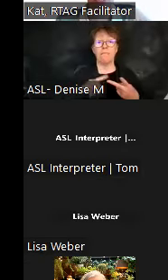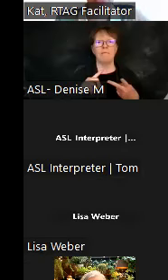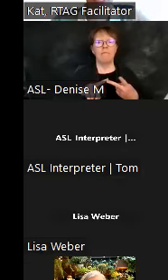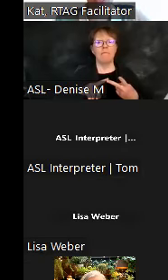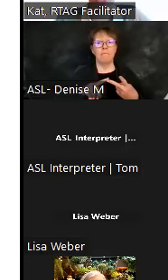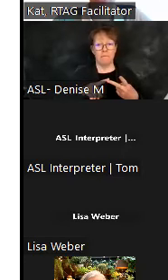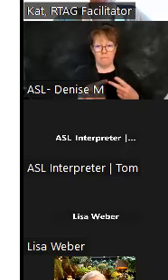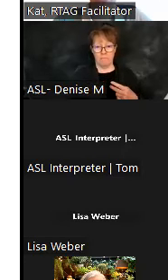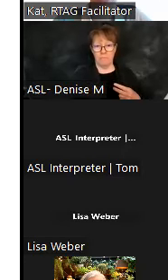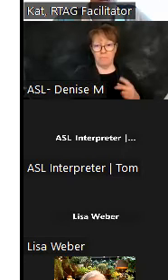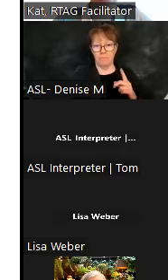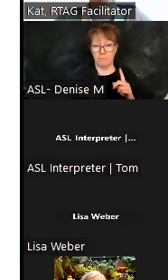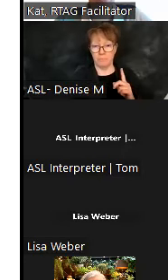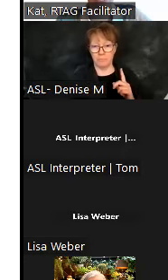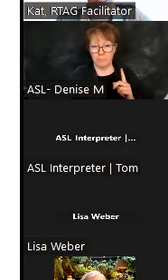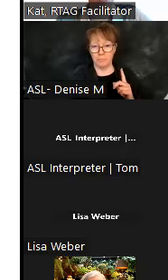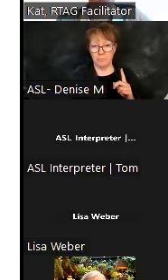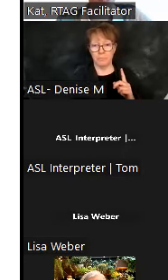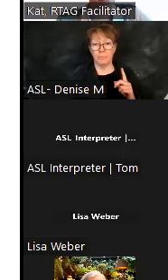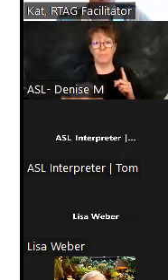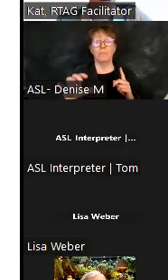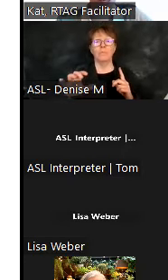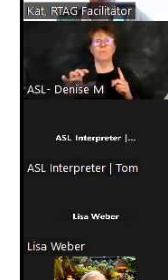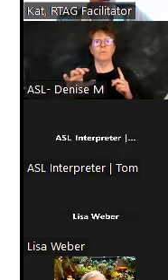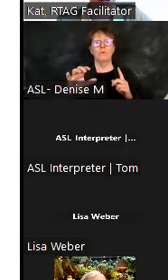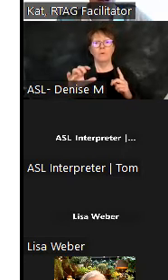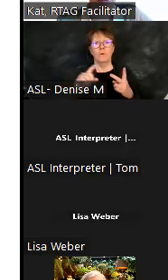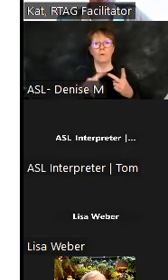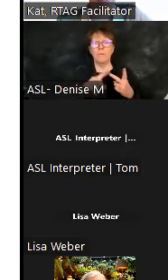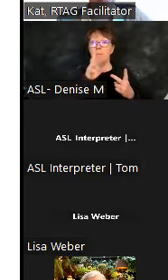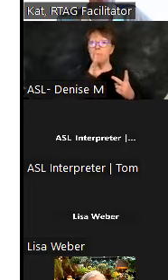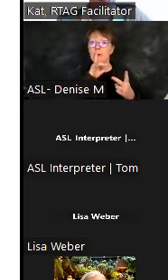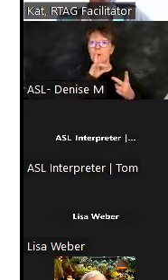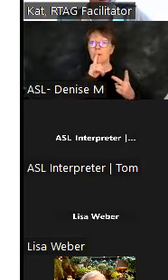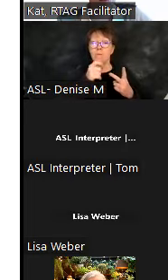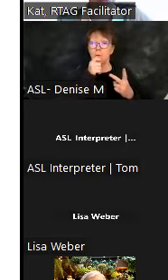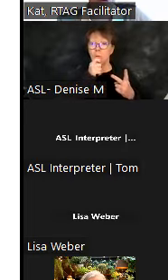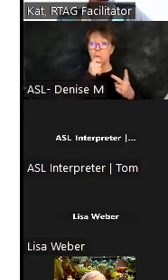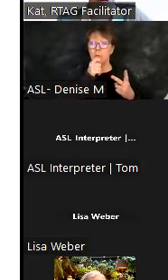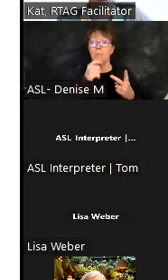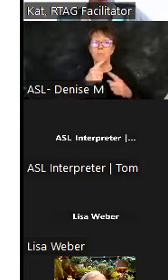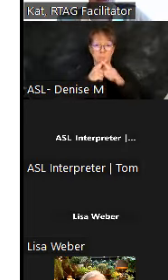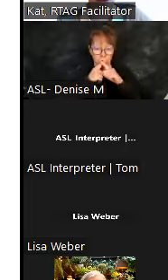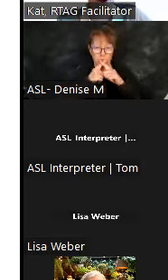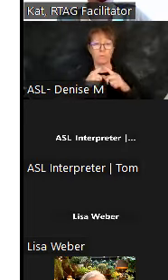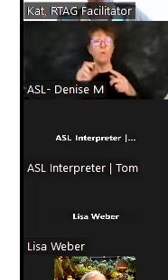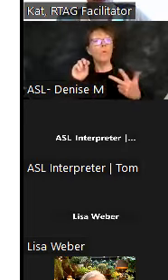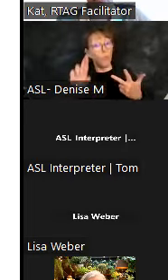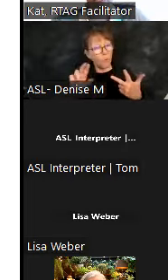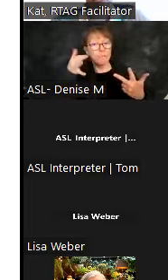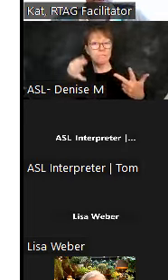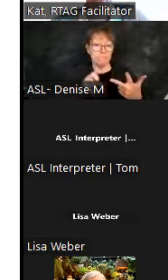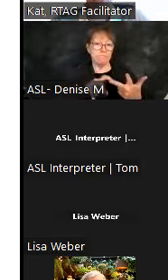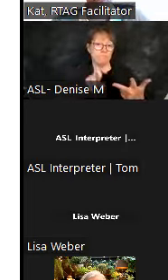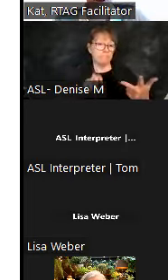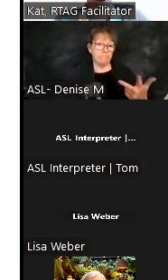may choose to excuse yourself from the meeting. Other important notes. Your microphone and webcam are